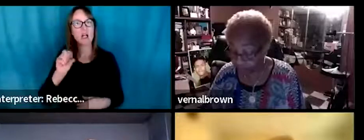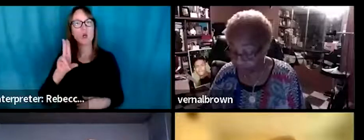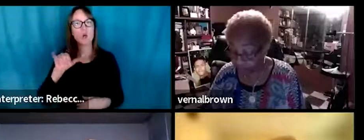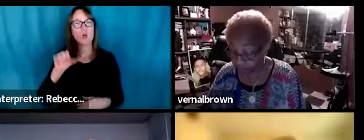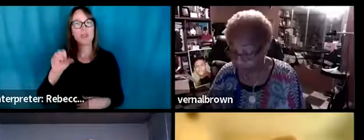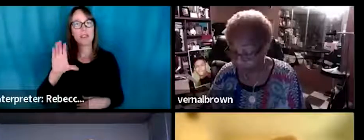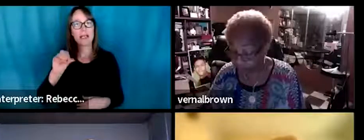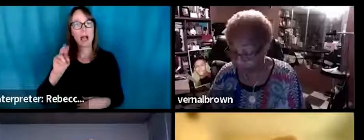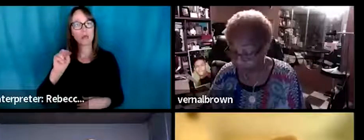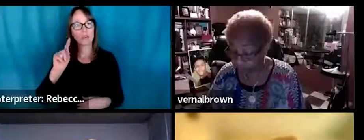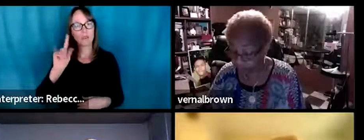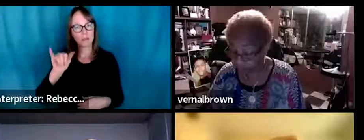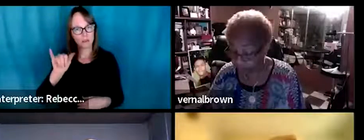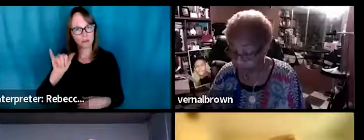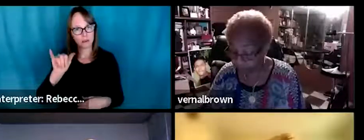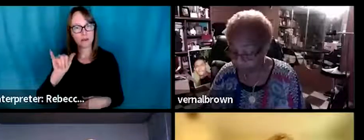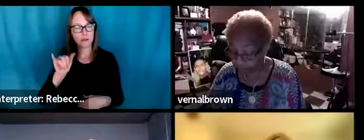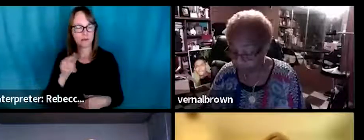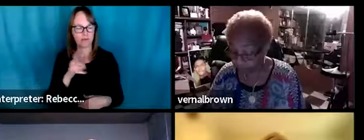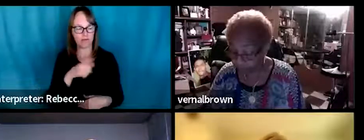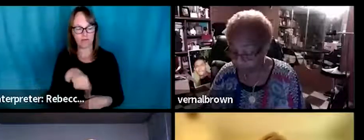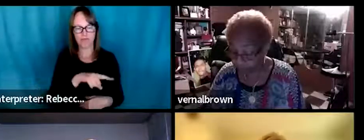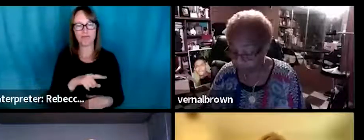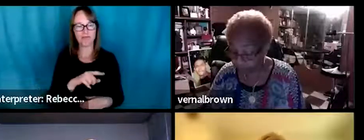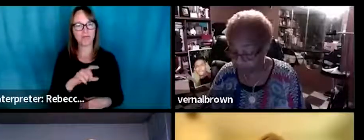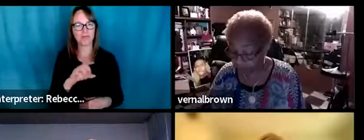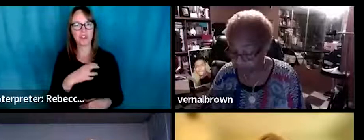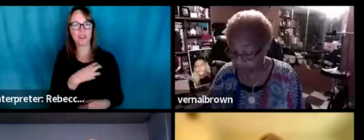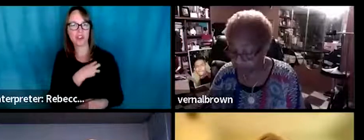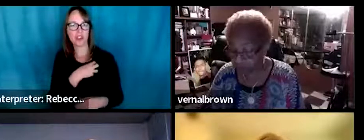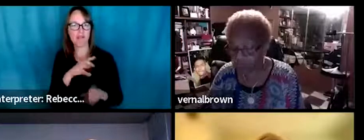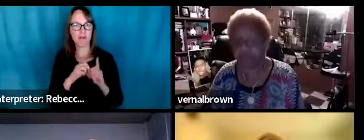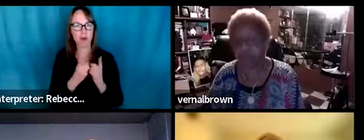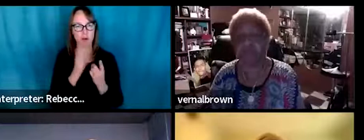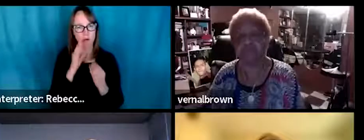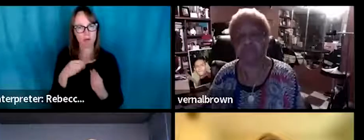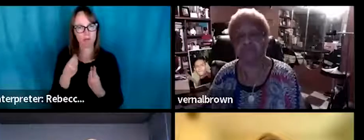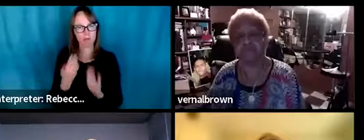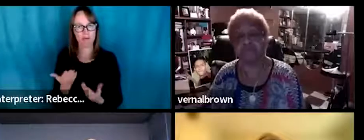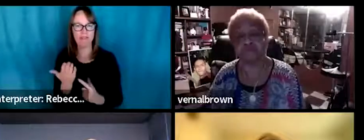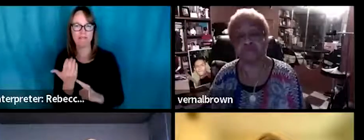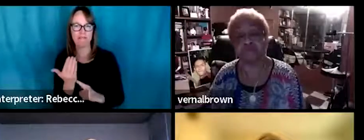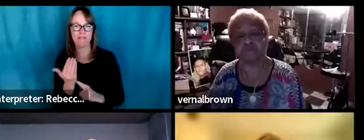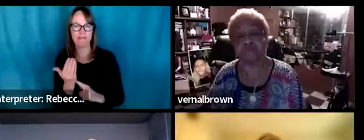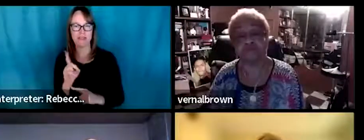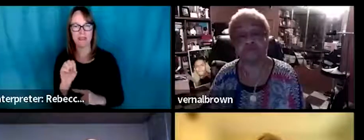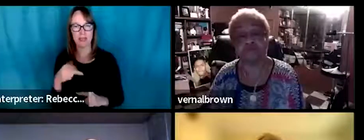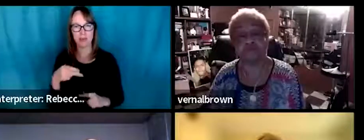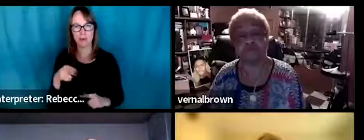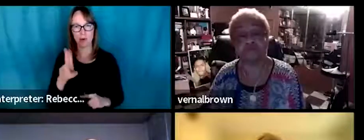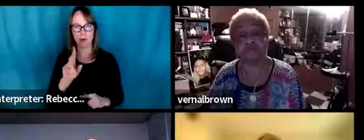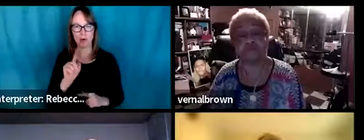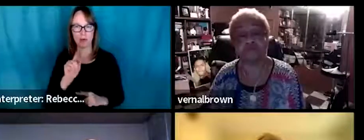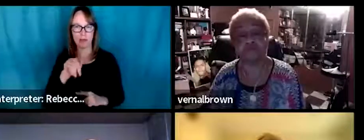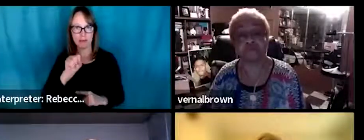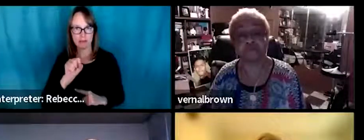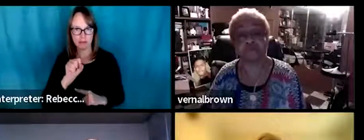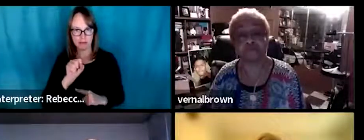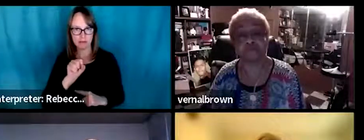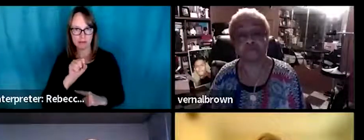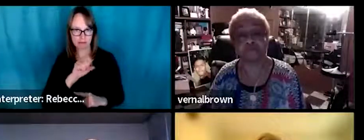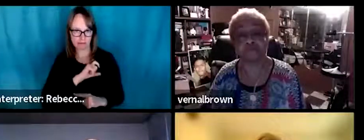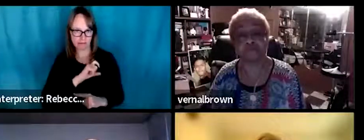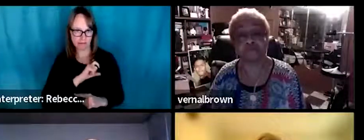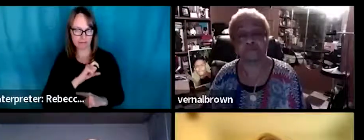15 deputies to that full-time detachment. The secondary agreements are a complement to our overall